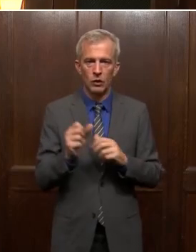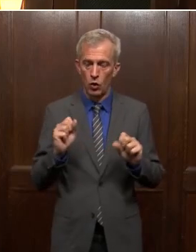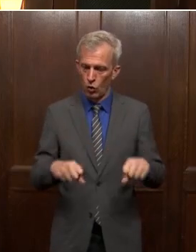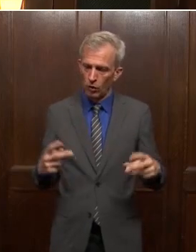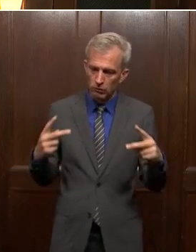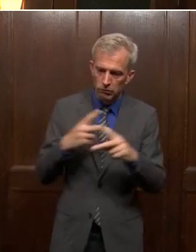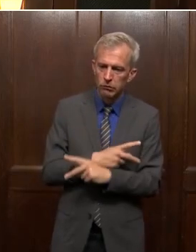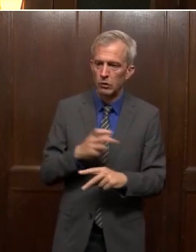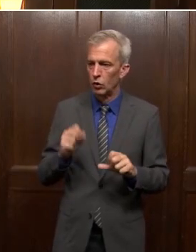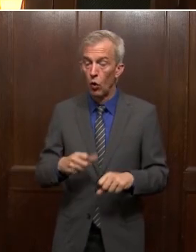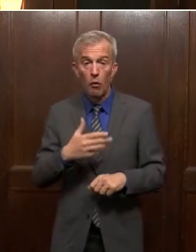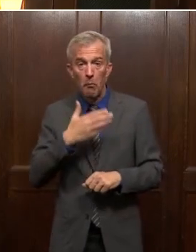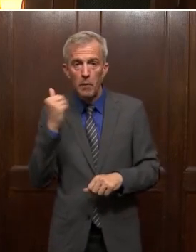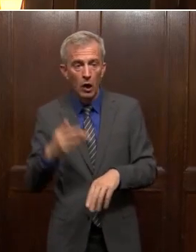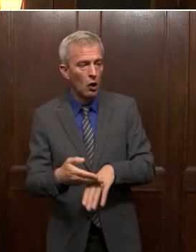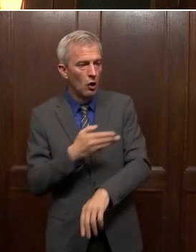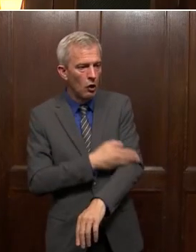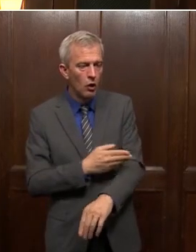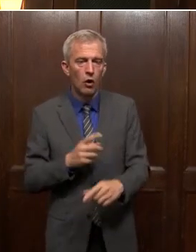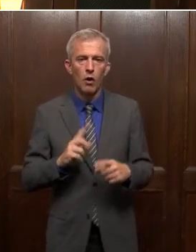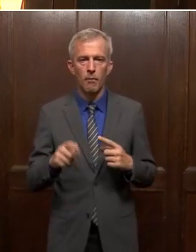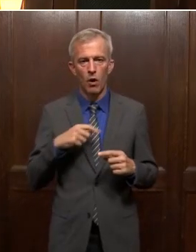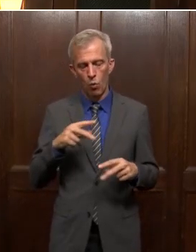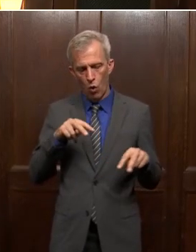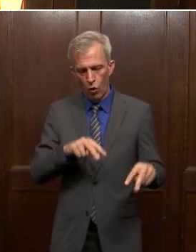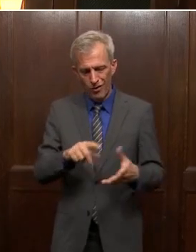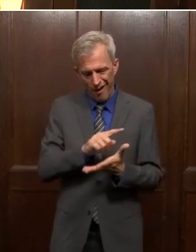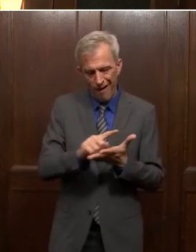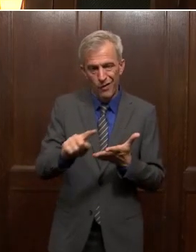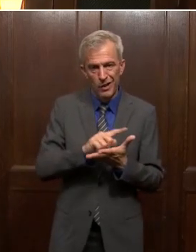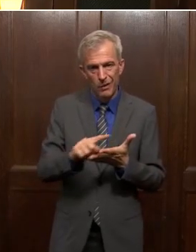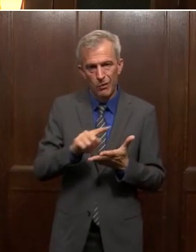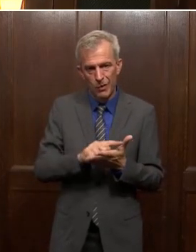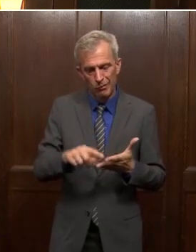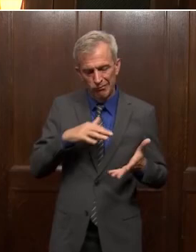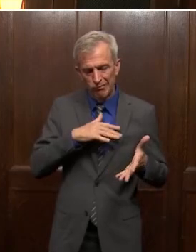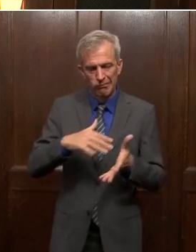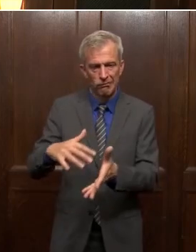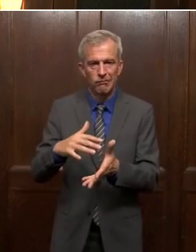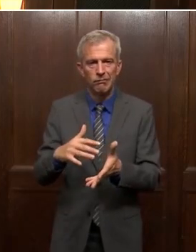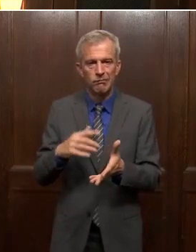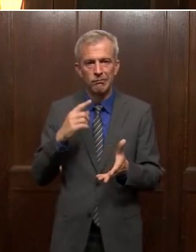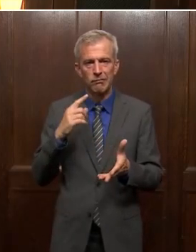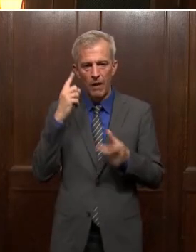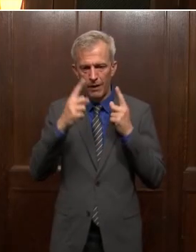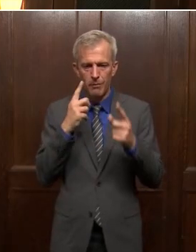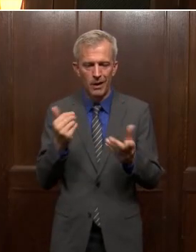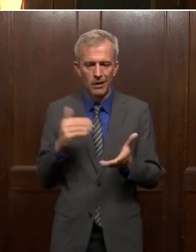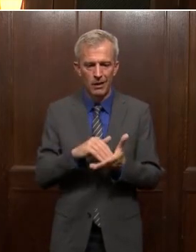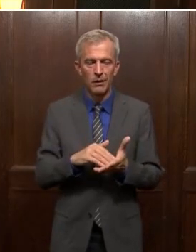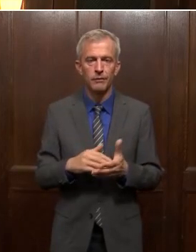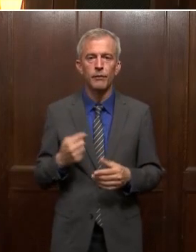look at that and make those cuts. But we will look at it every week, and we'll think about that again. We have a two-month plan of our expenditures